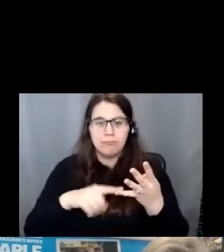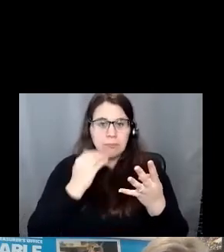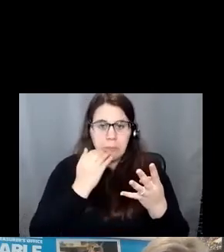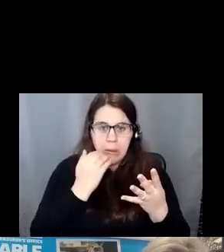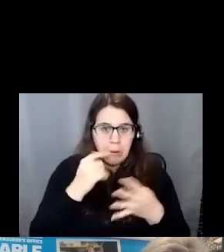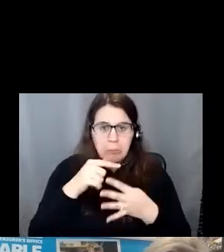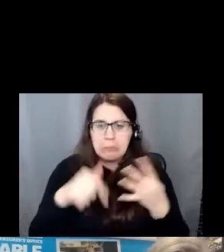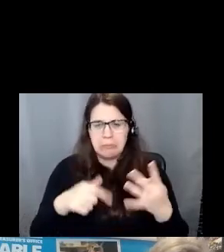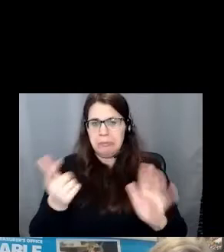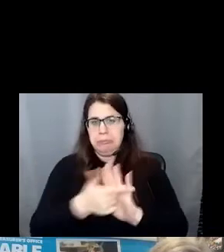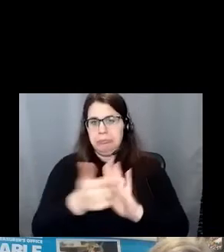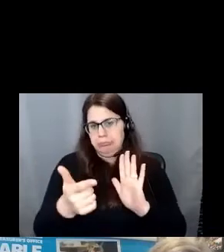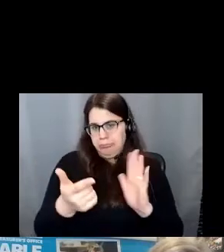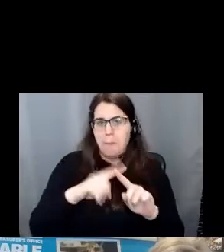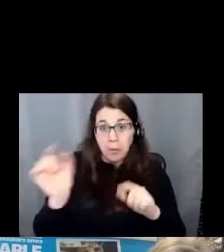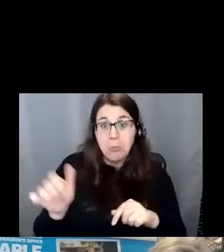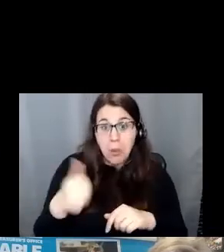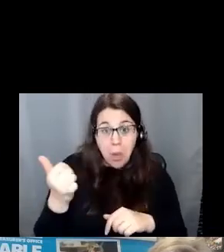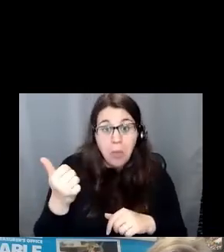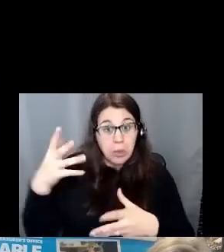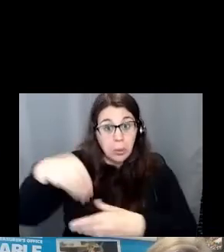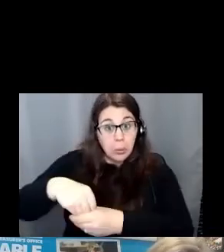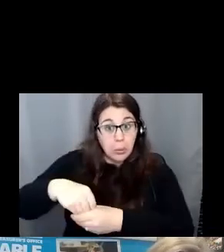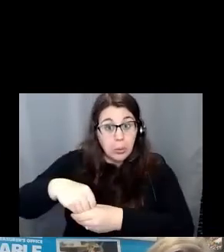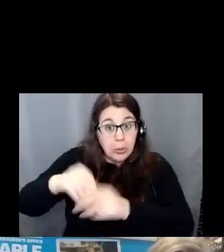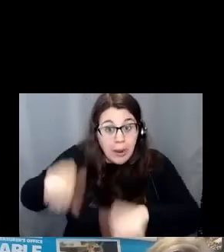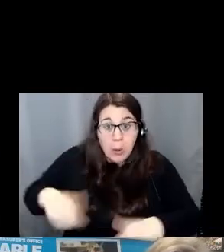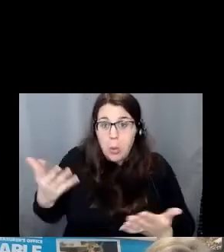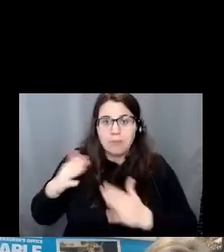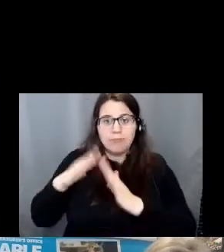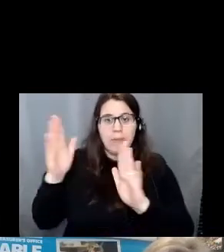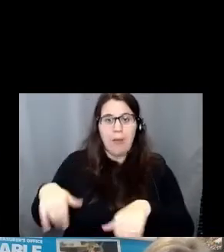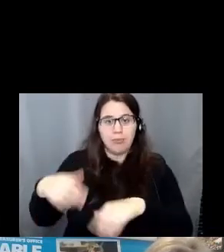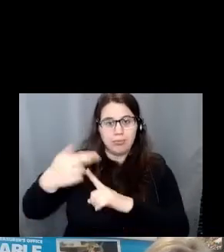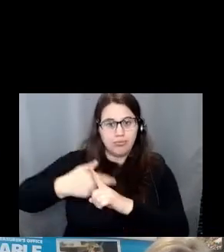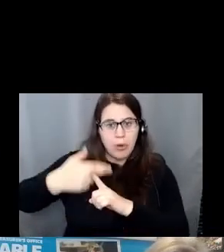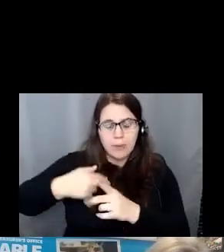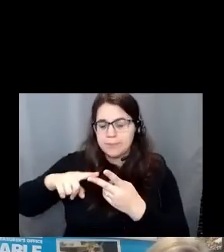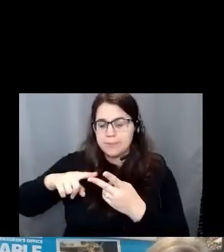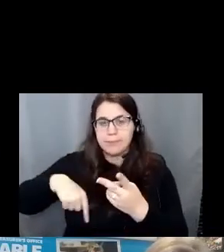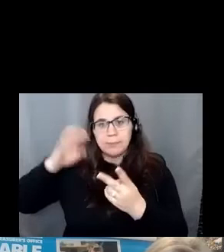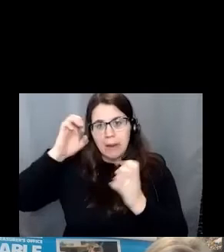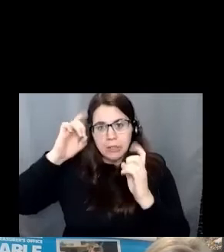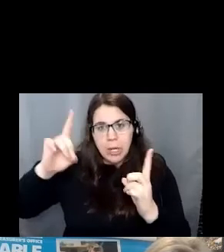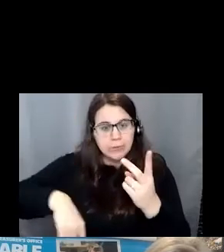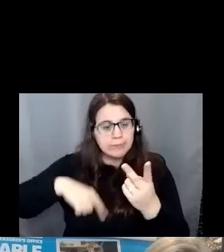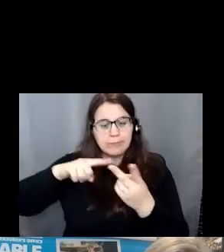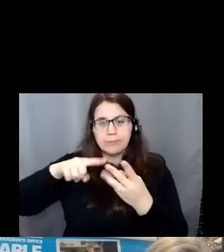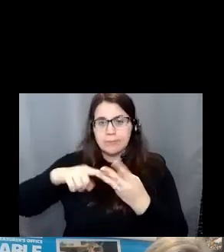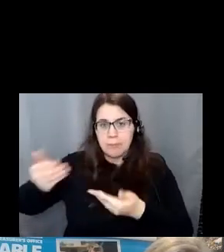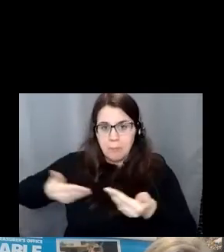for qualified disability expense include housing and rent, education, hiring a caregiver to